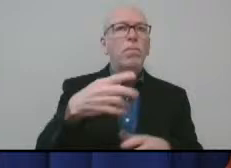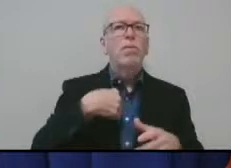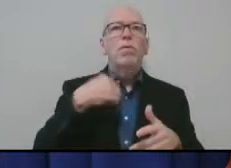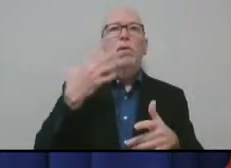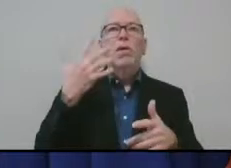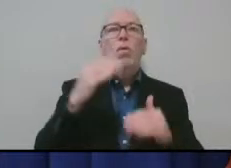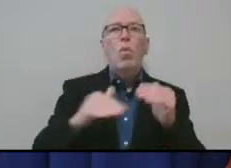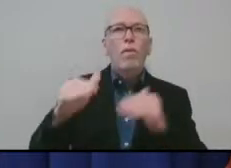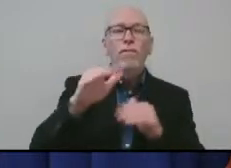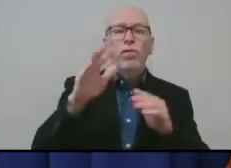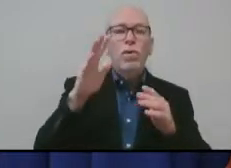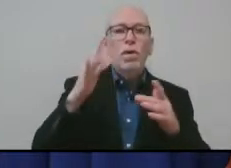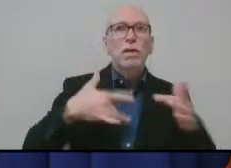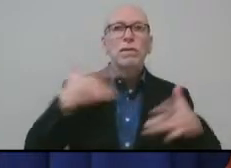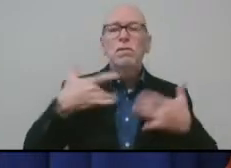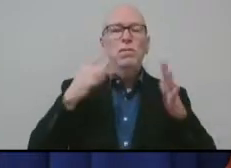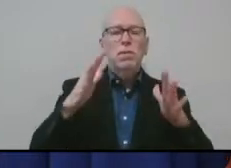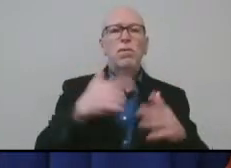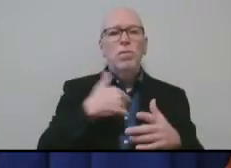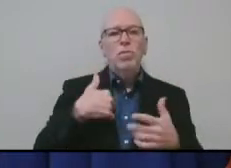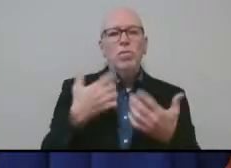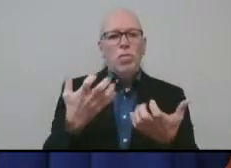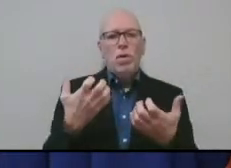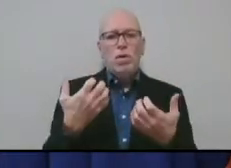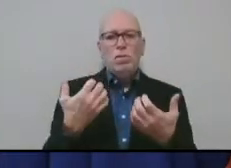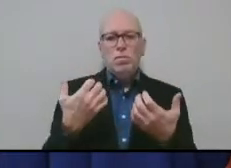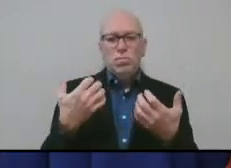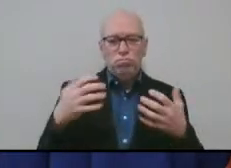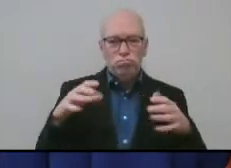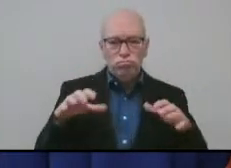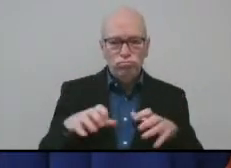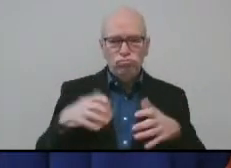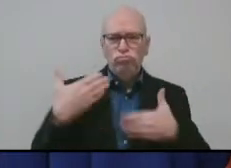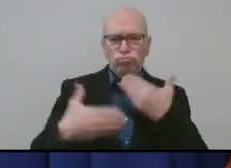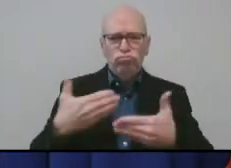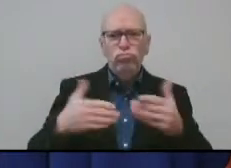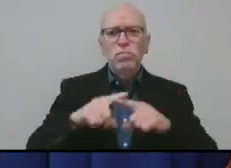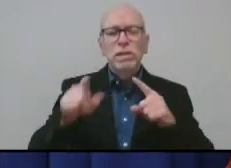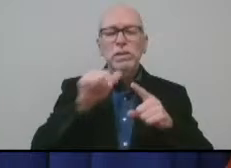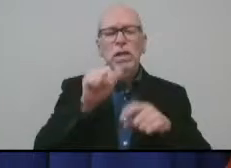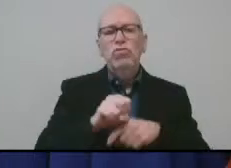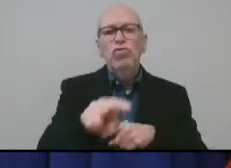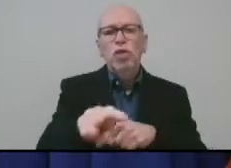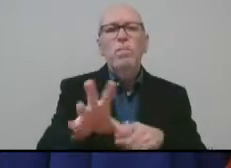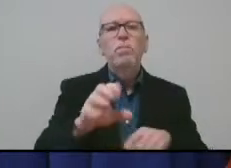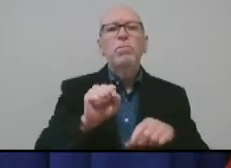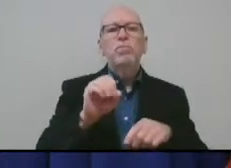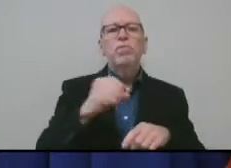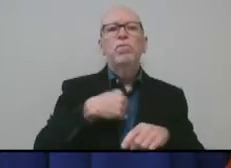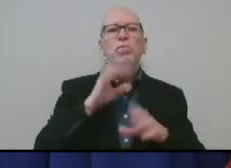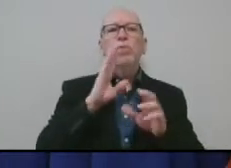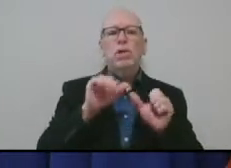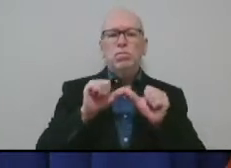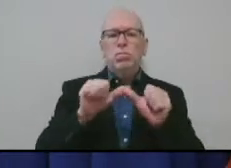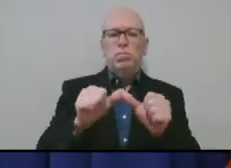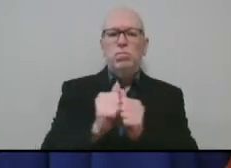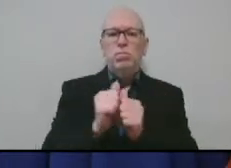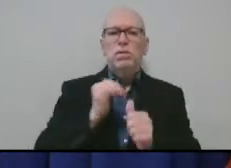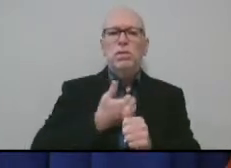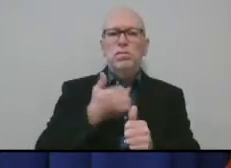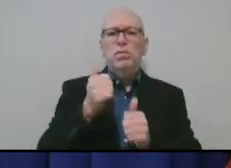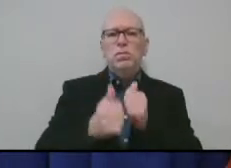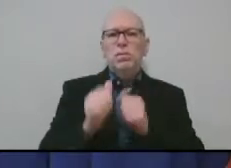over-deliver, but never get ahead of ourselves. And so we'll move forward with our continued